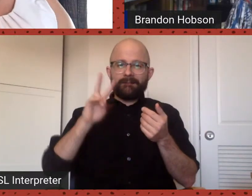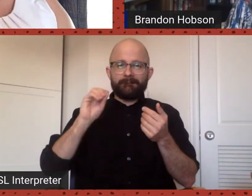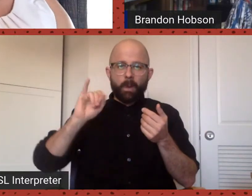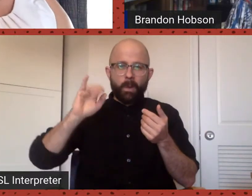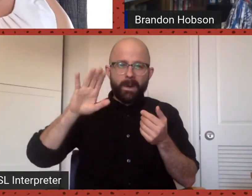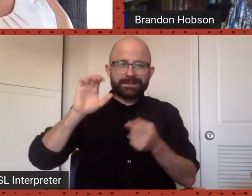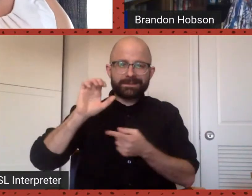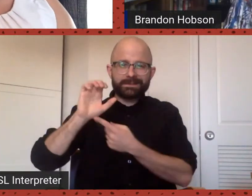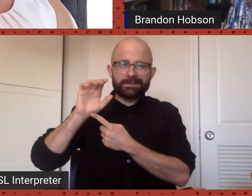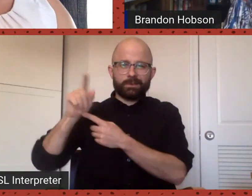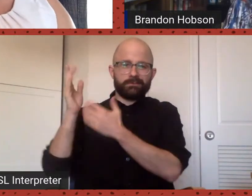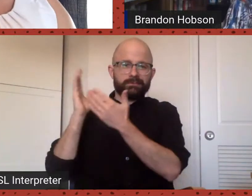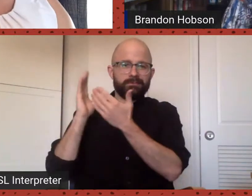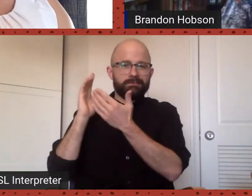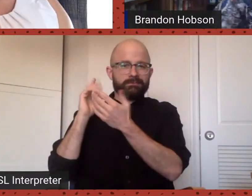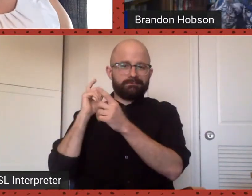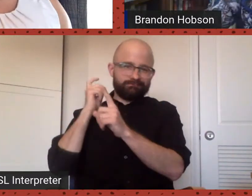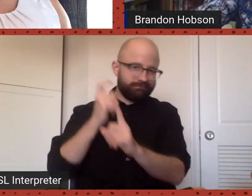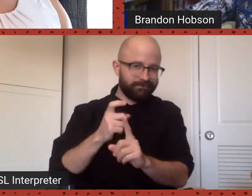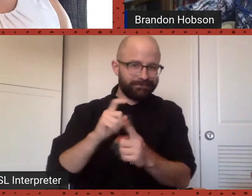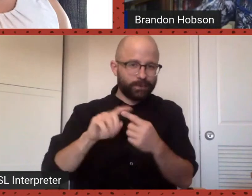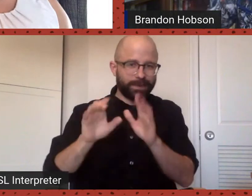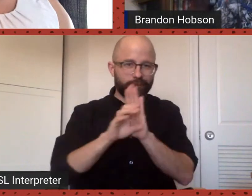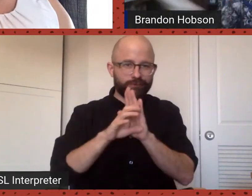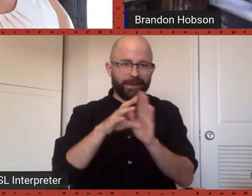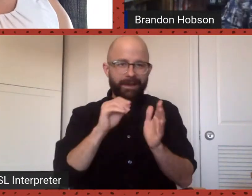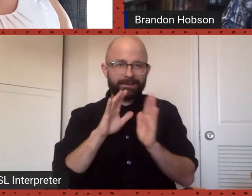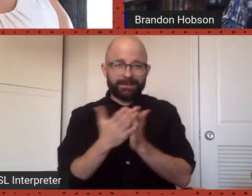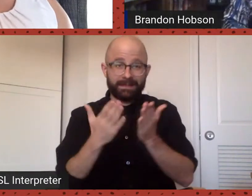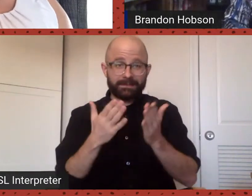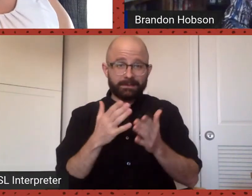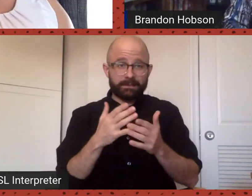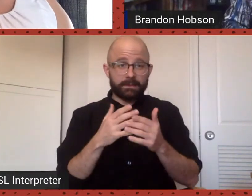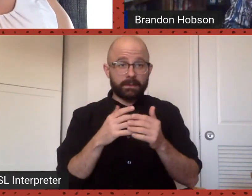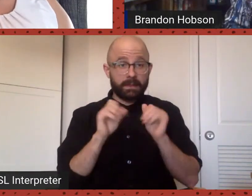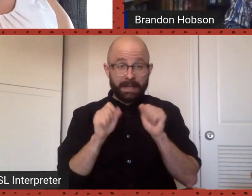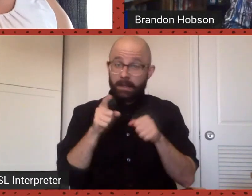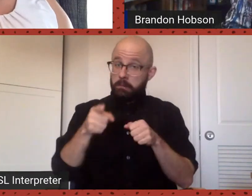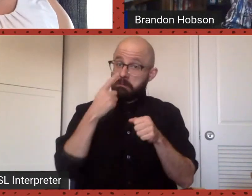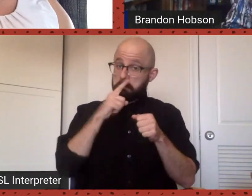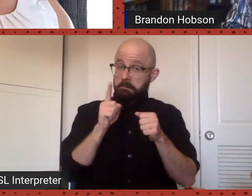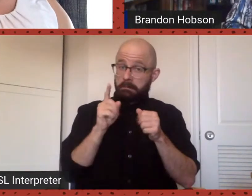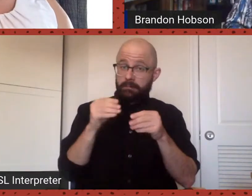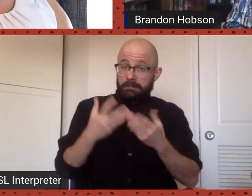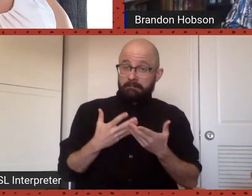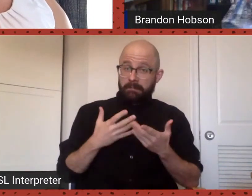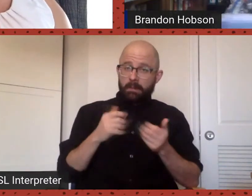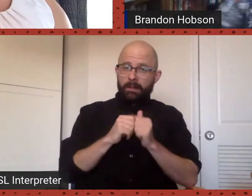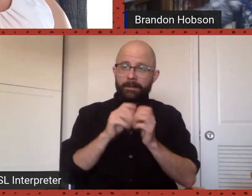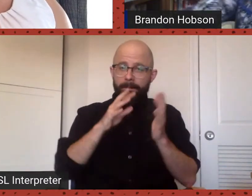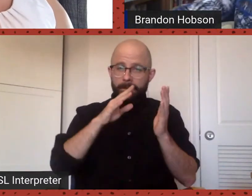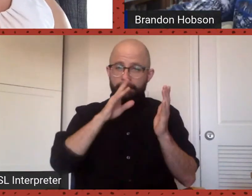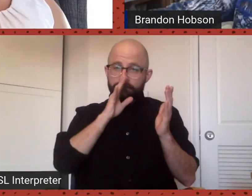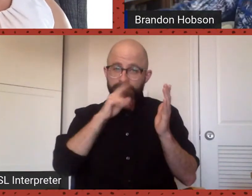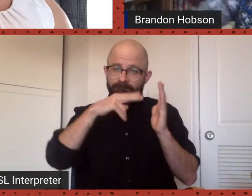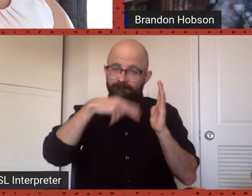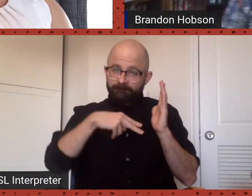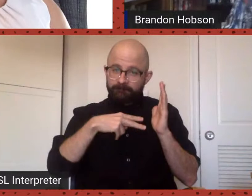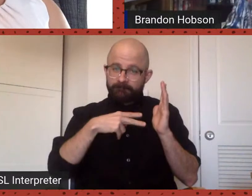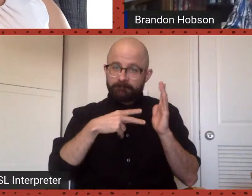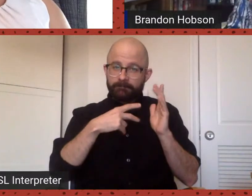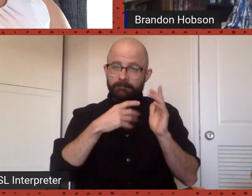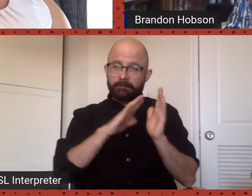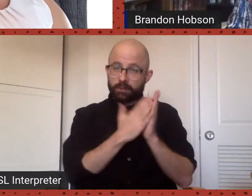you bring through the text. Are you able to, provide us with an excerpt so that the audience can